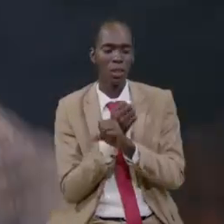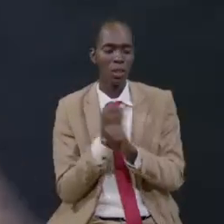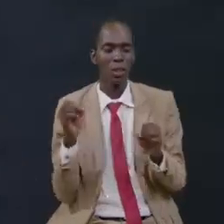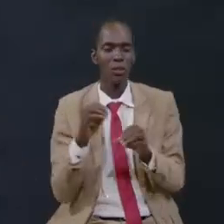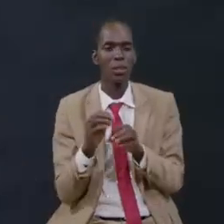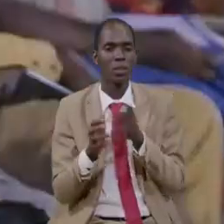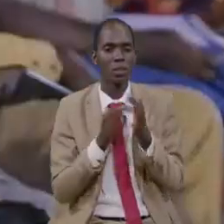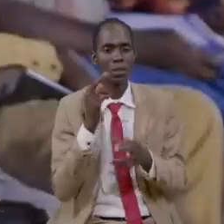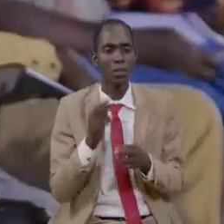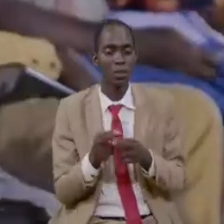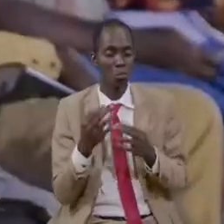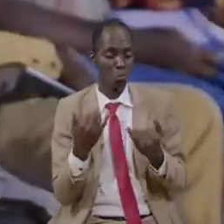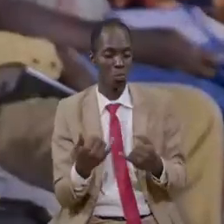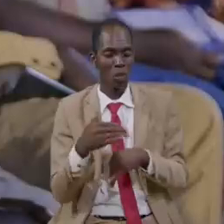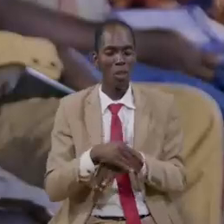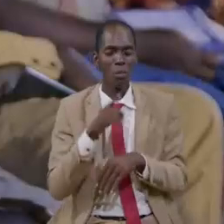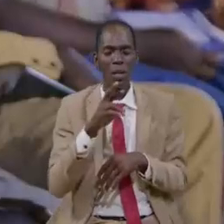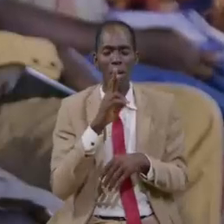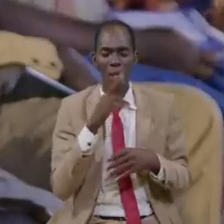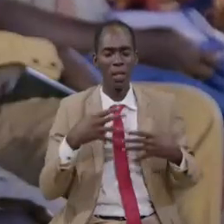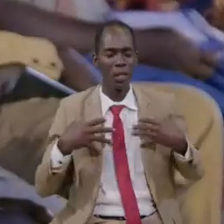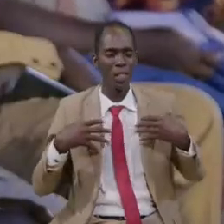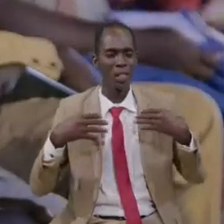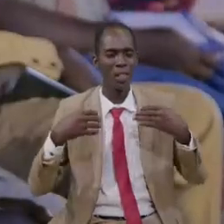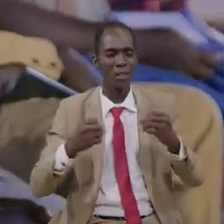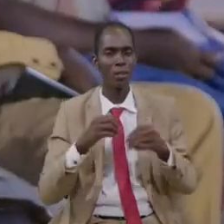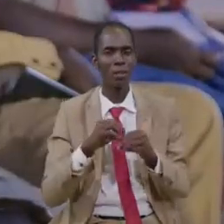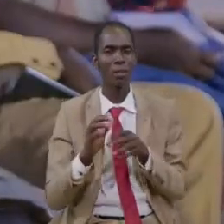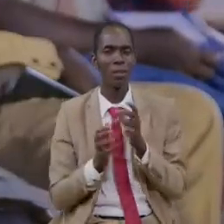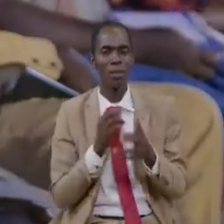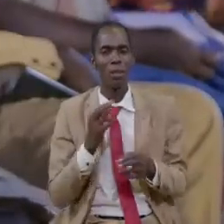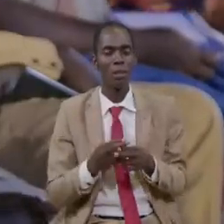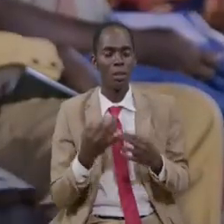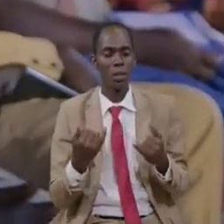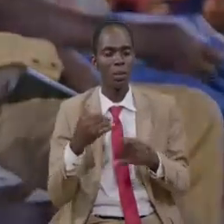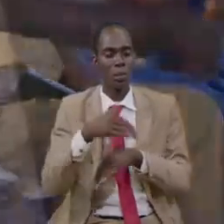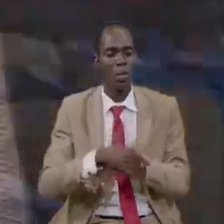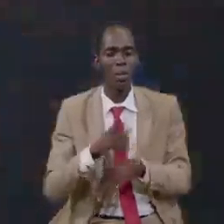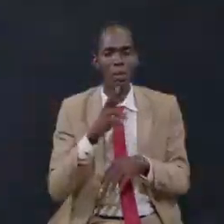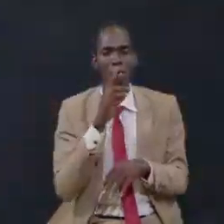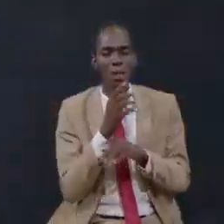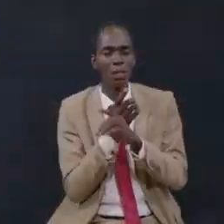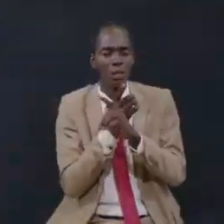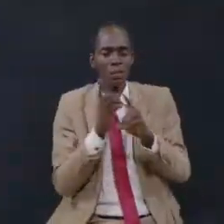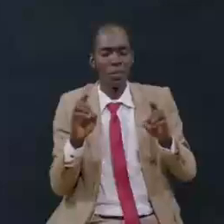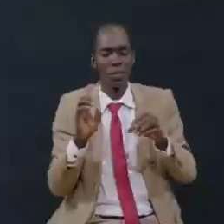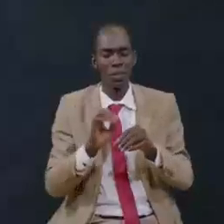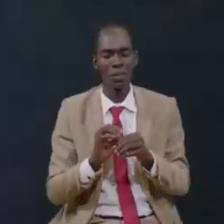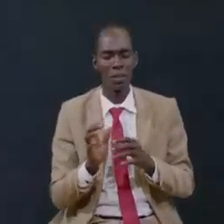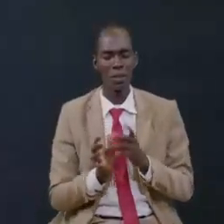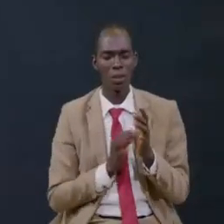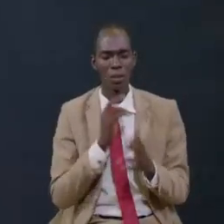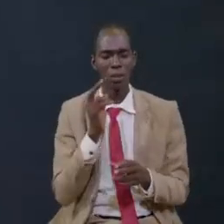Tonight, you're healed. Tonight, you're delivered. It tells us in 1 Timothy chapter